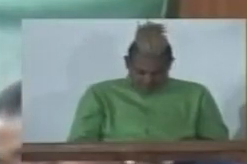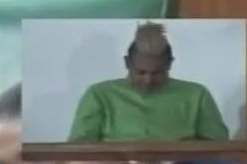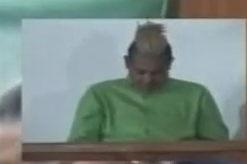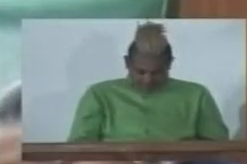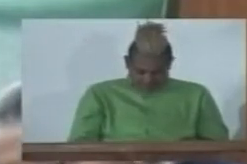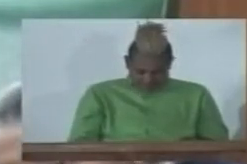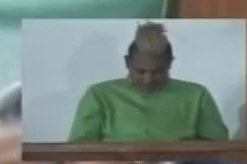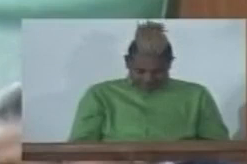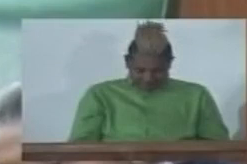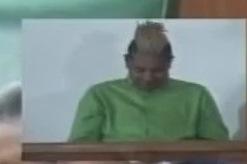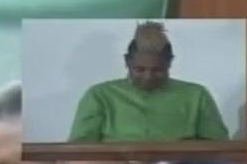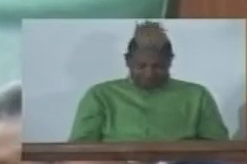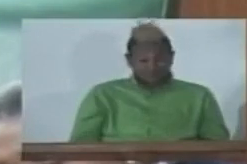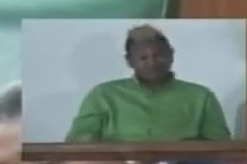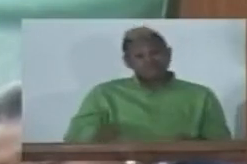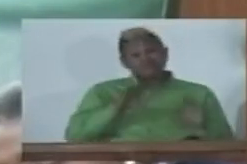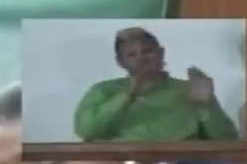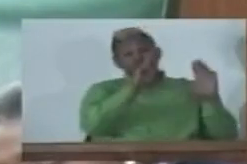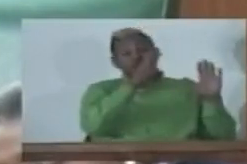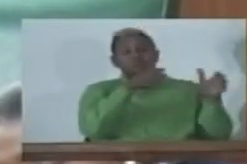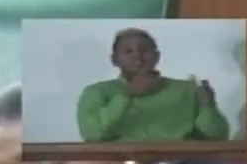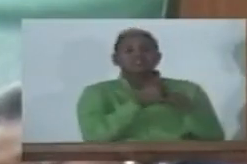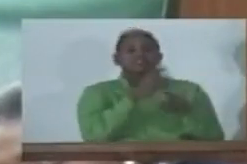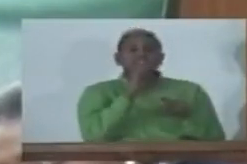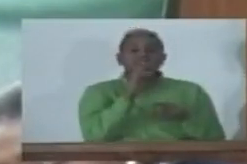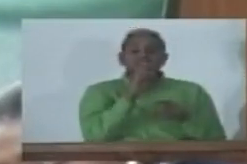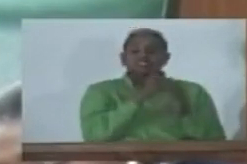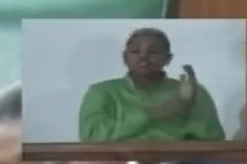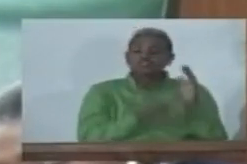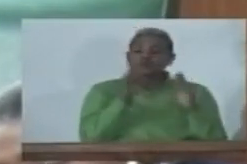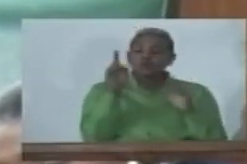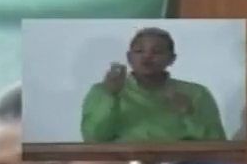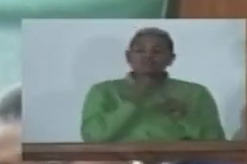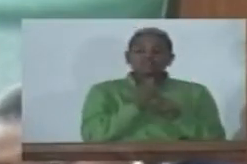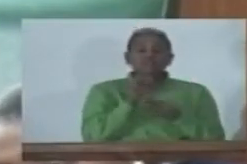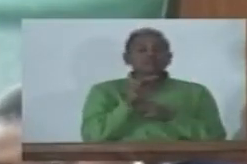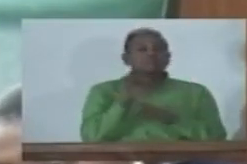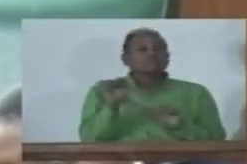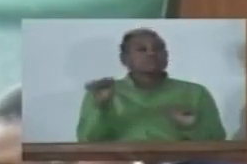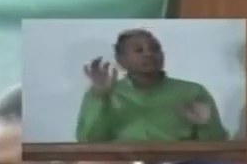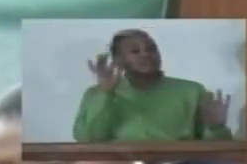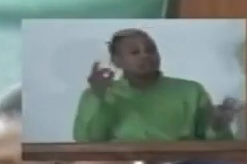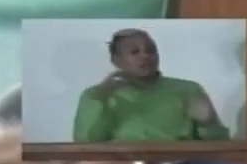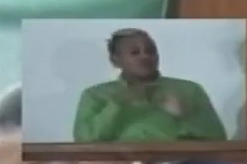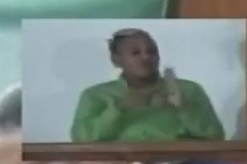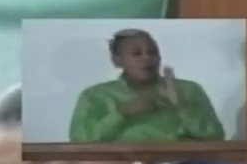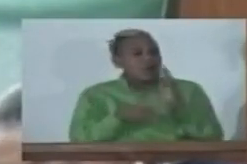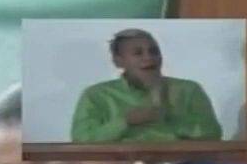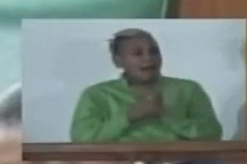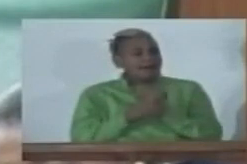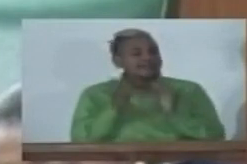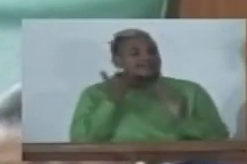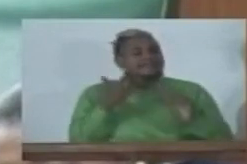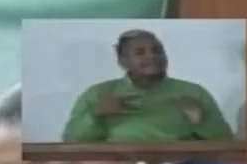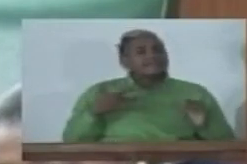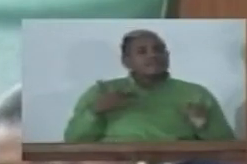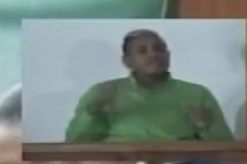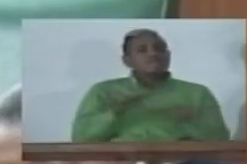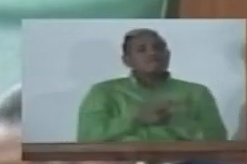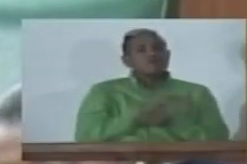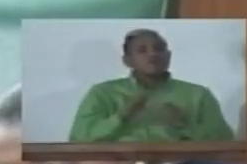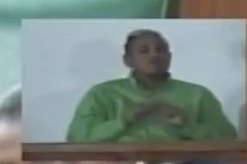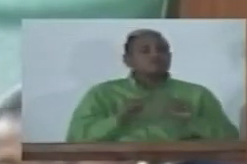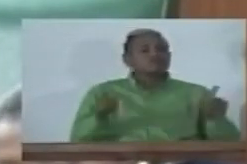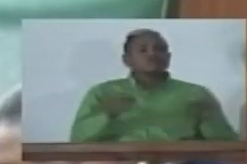the Act, the Minister may make such regulations as he thinks fit to give full effect to